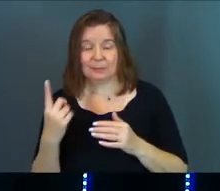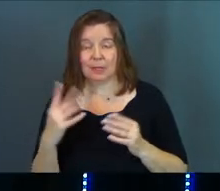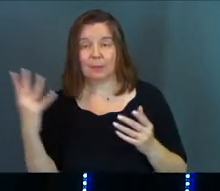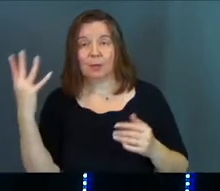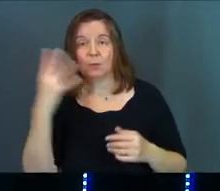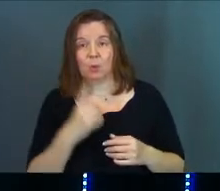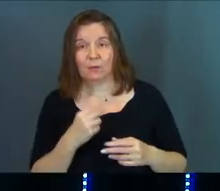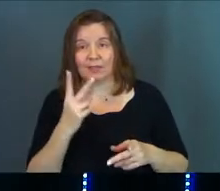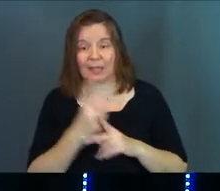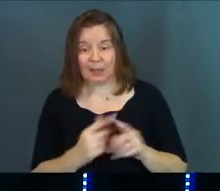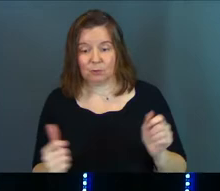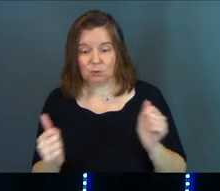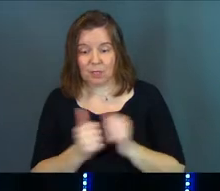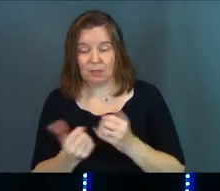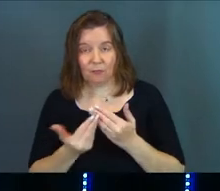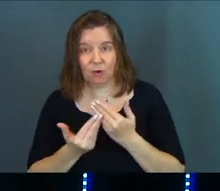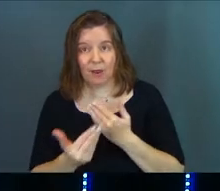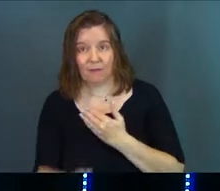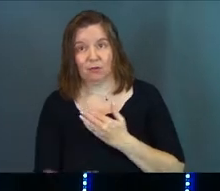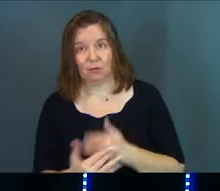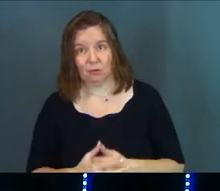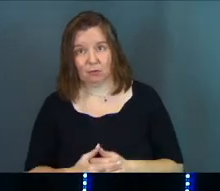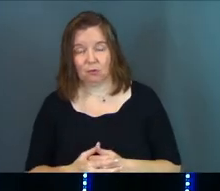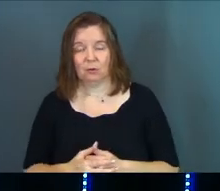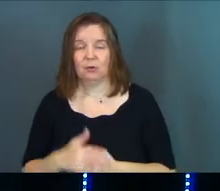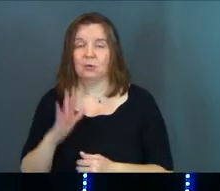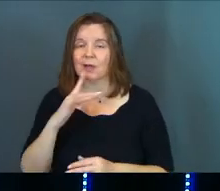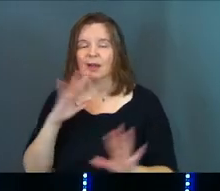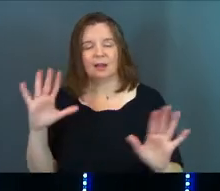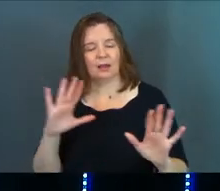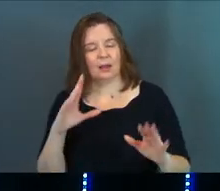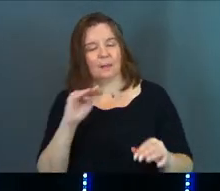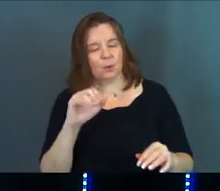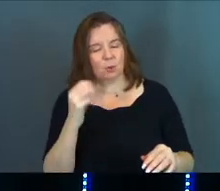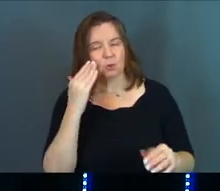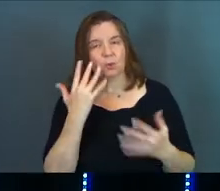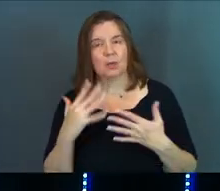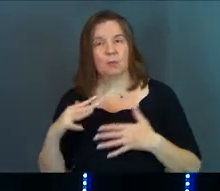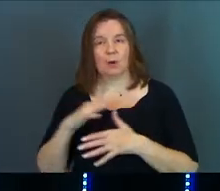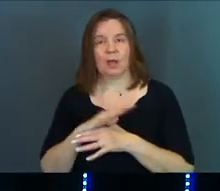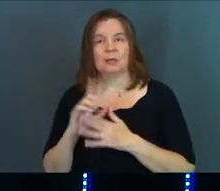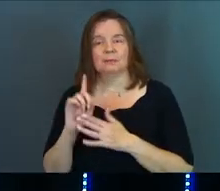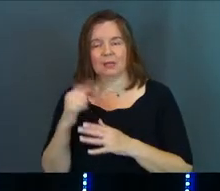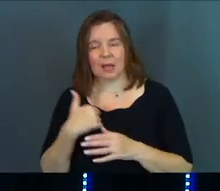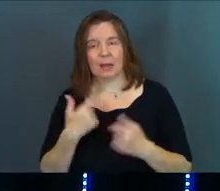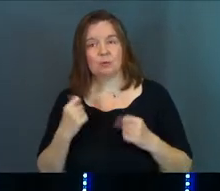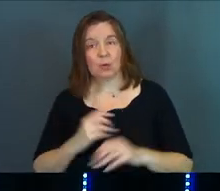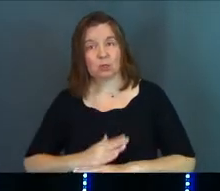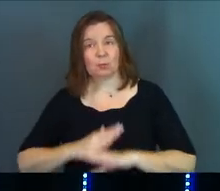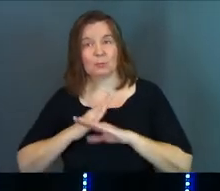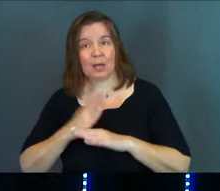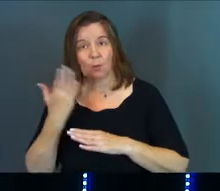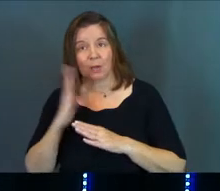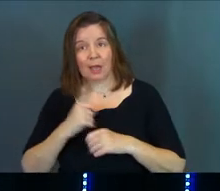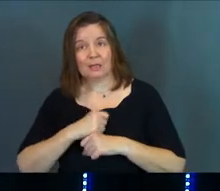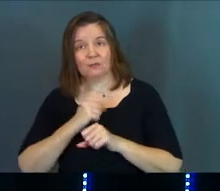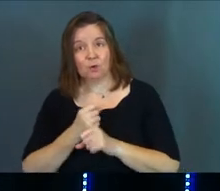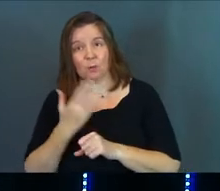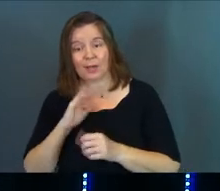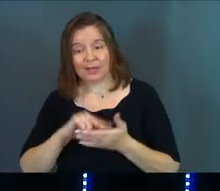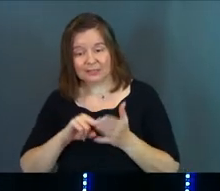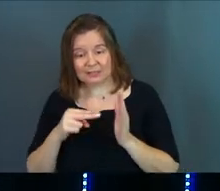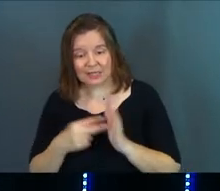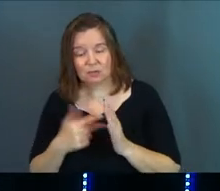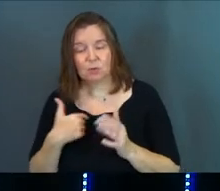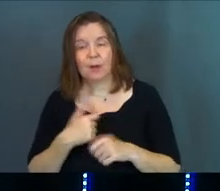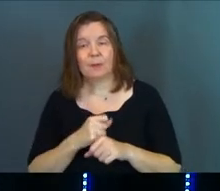something beautiful and kept together forever. So God is saying, hey, Moses knew a priority in that moment and said, hey, I'm trying to protect what God has formed, what God has